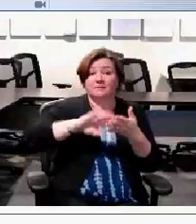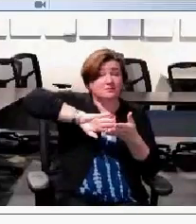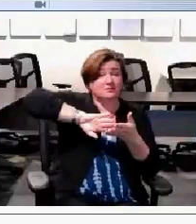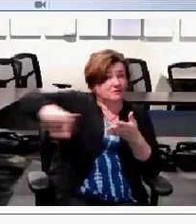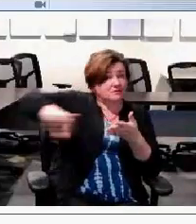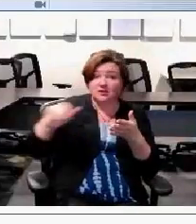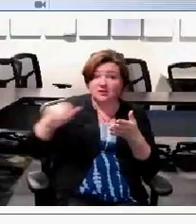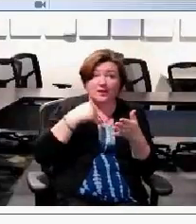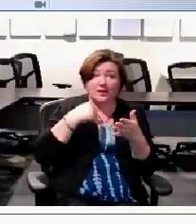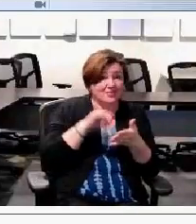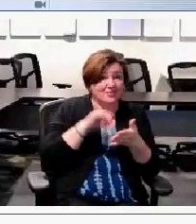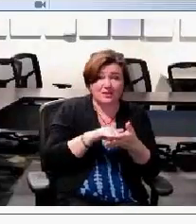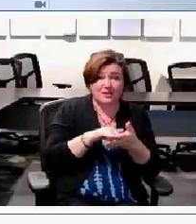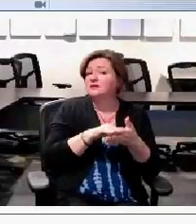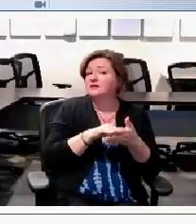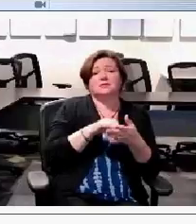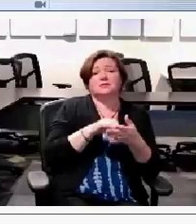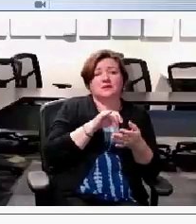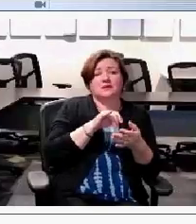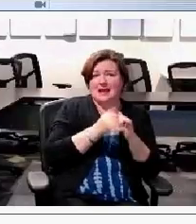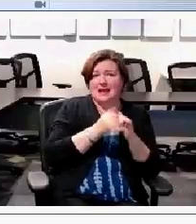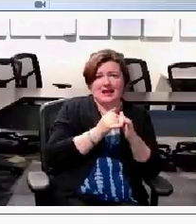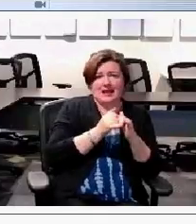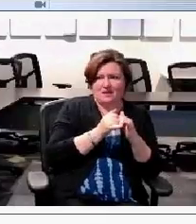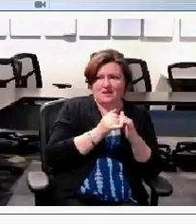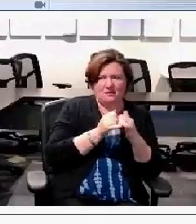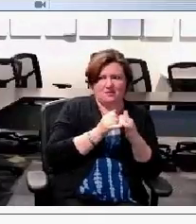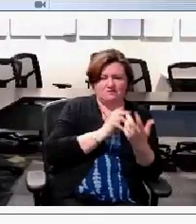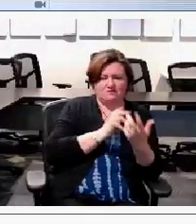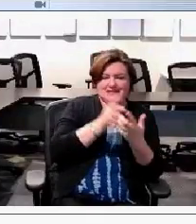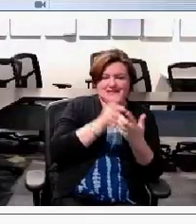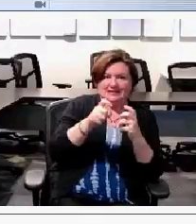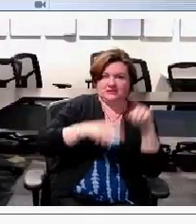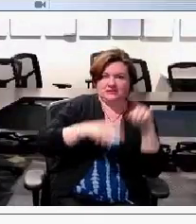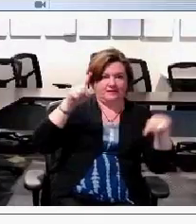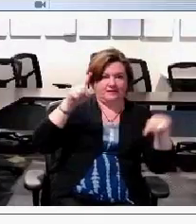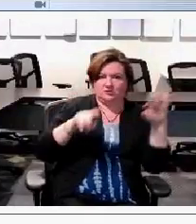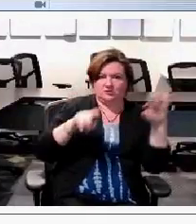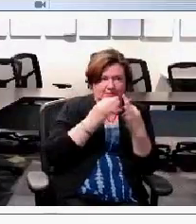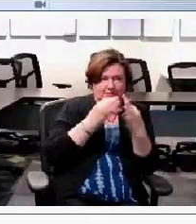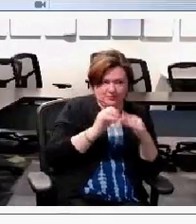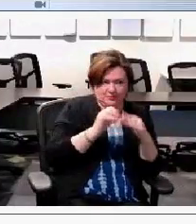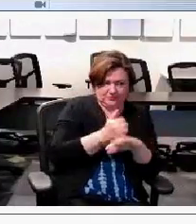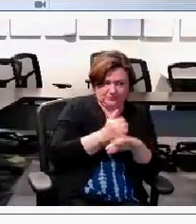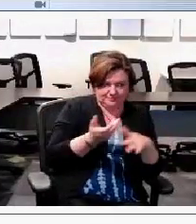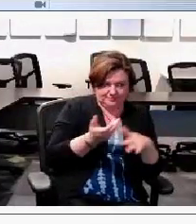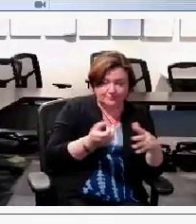difficult to meet the needs of a diverse set of families, so we need to keep this in mind.